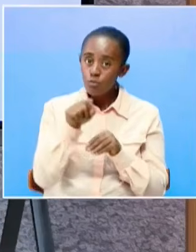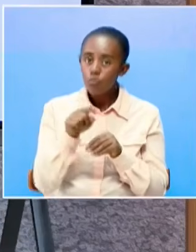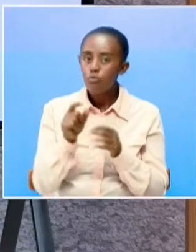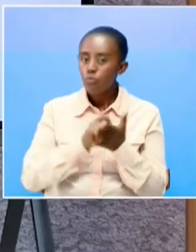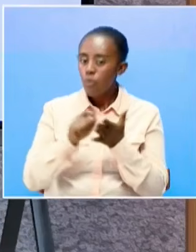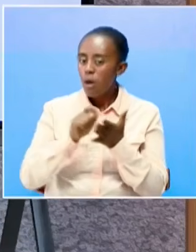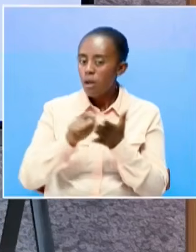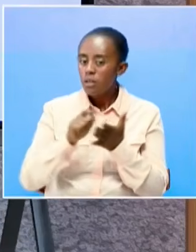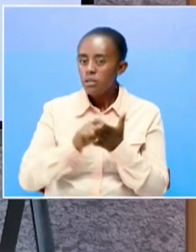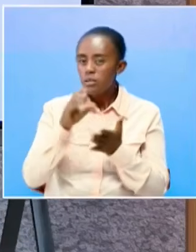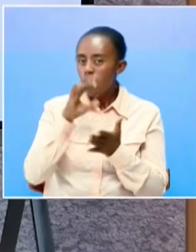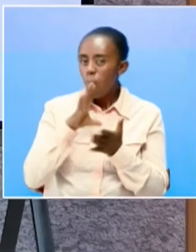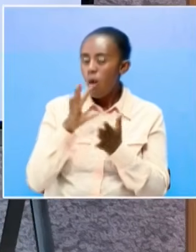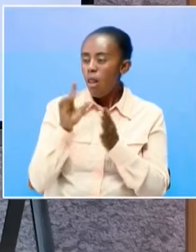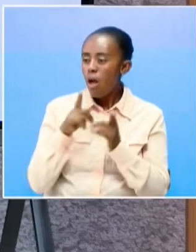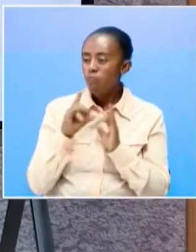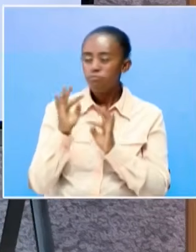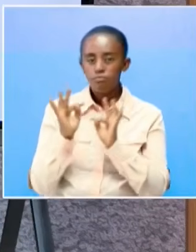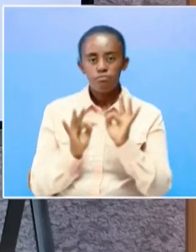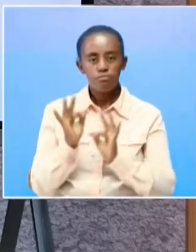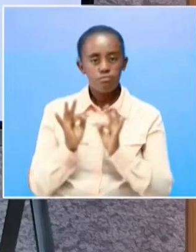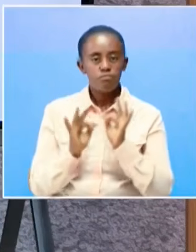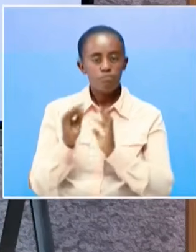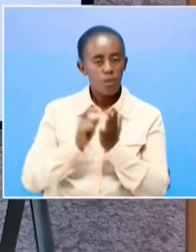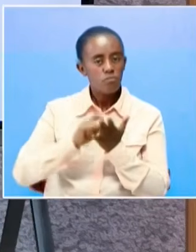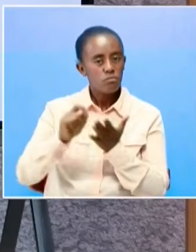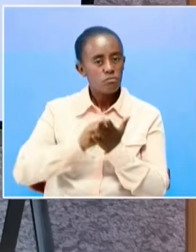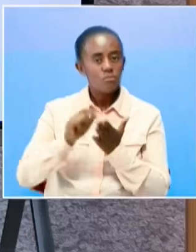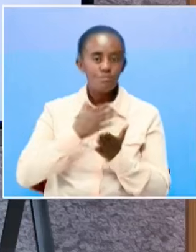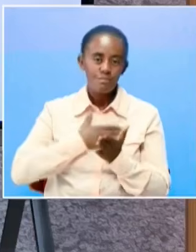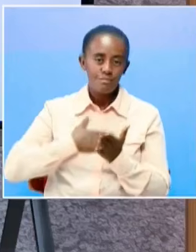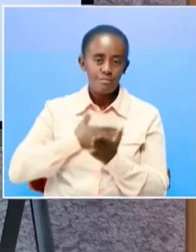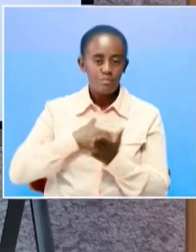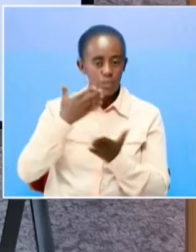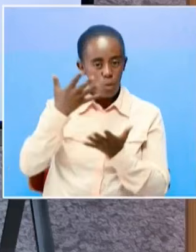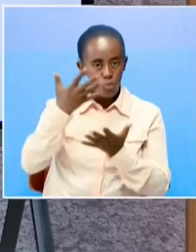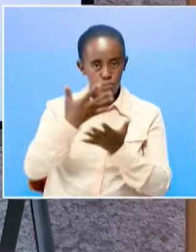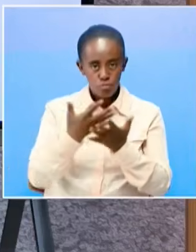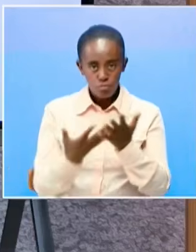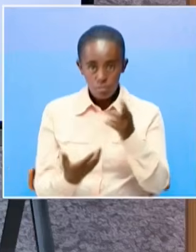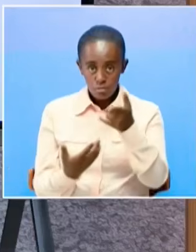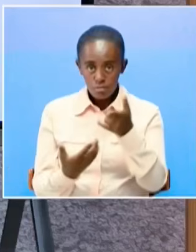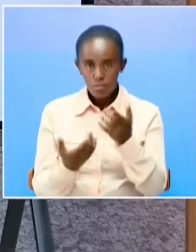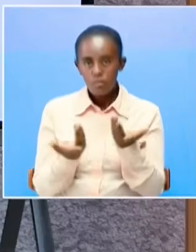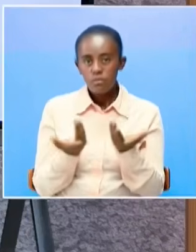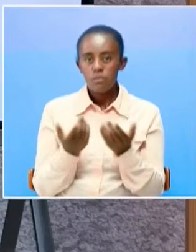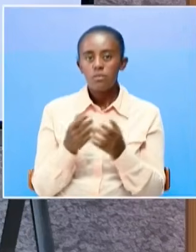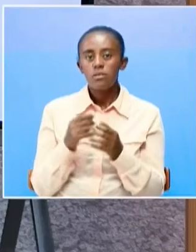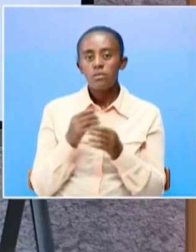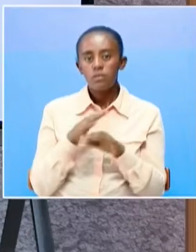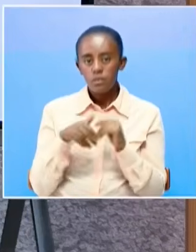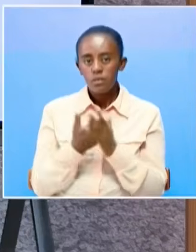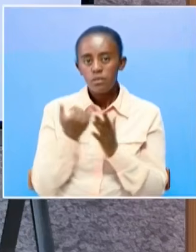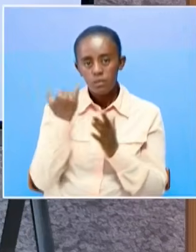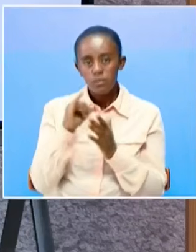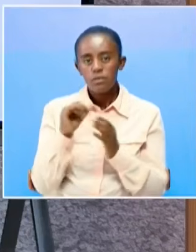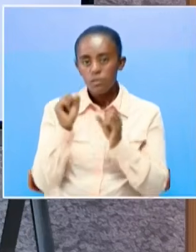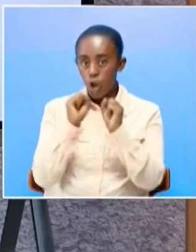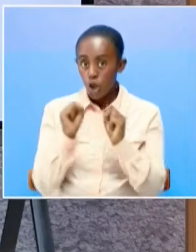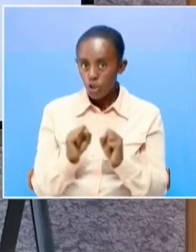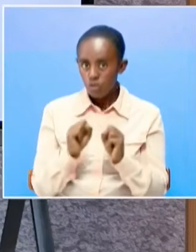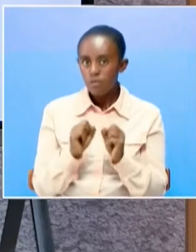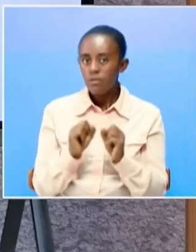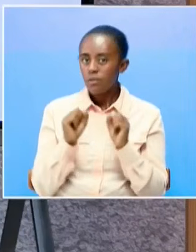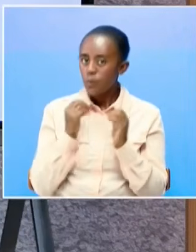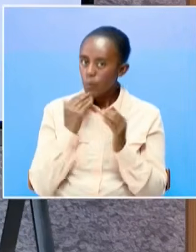about someone's life history, please don't forget to put such kinds of structures.